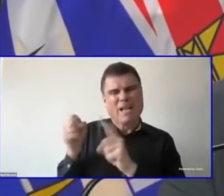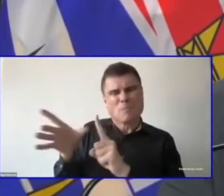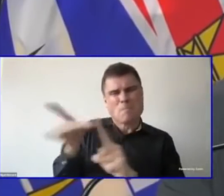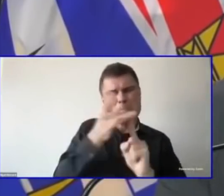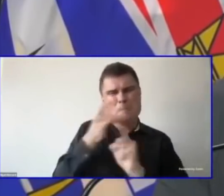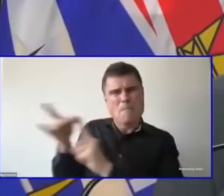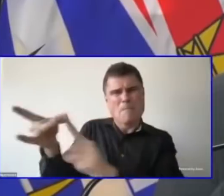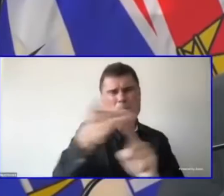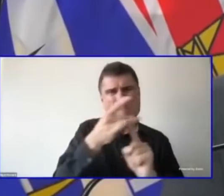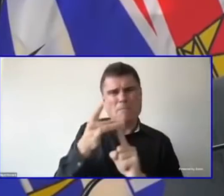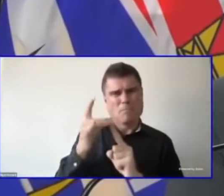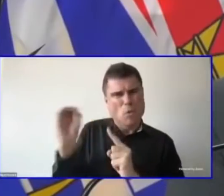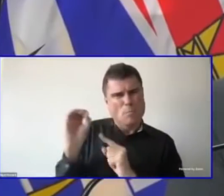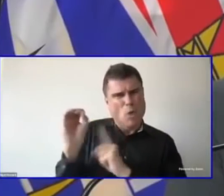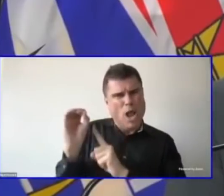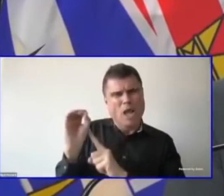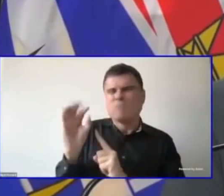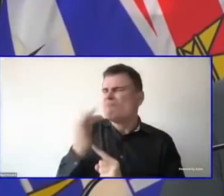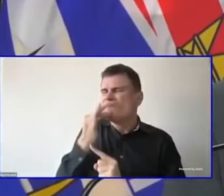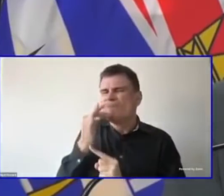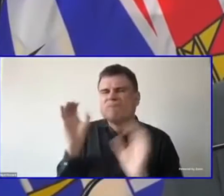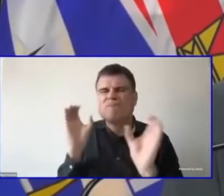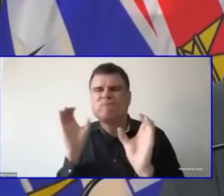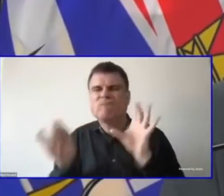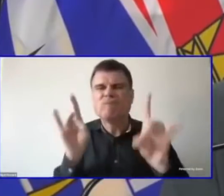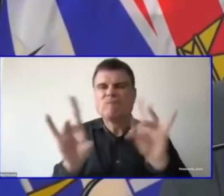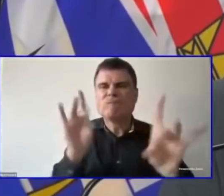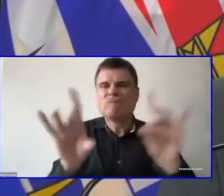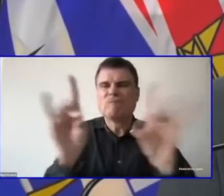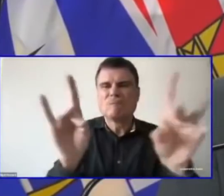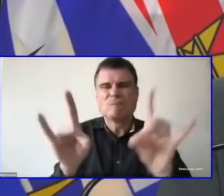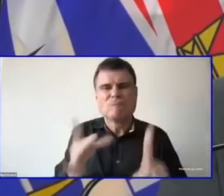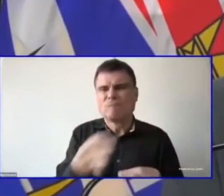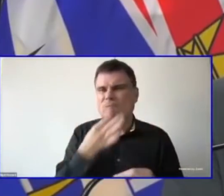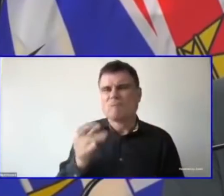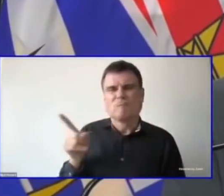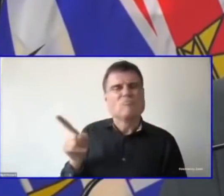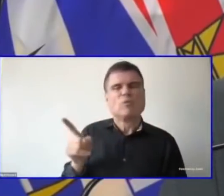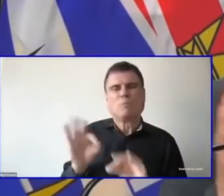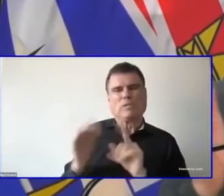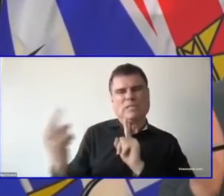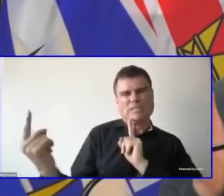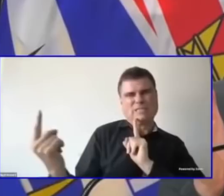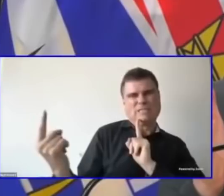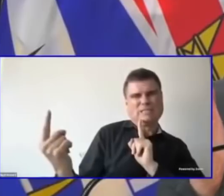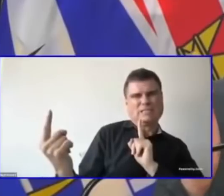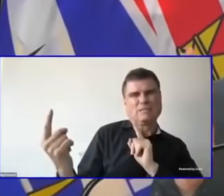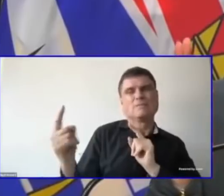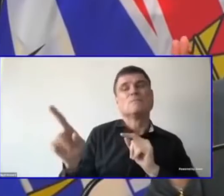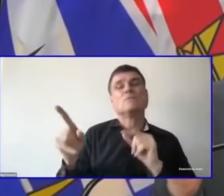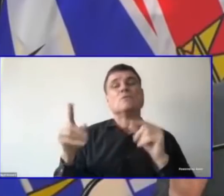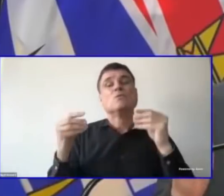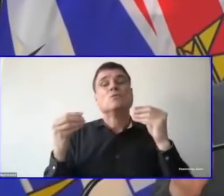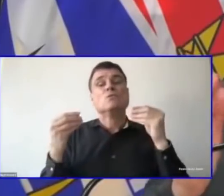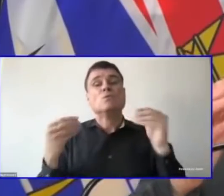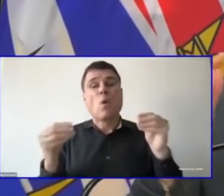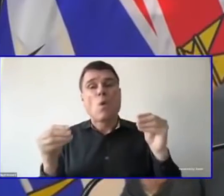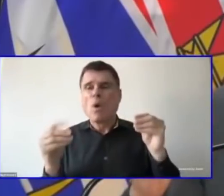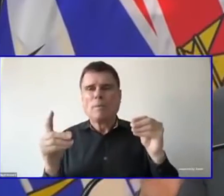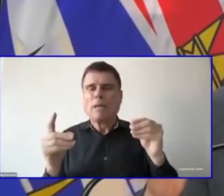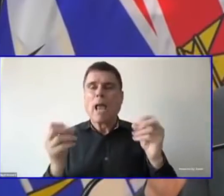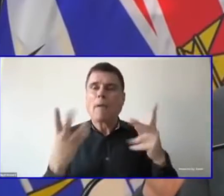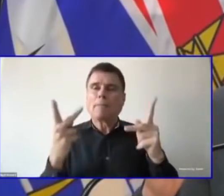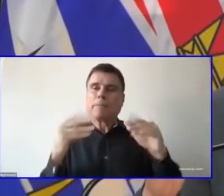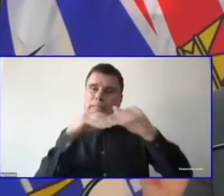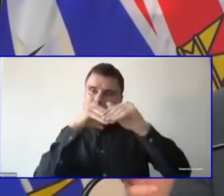much more quickly, so we need to go back to giving people space. We need for retailers to limit people,